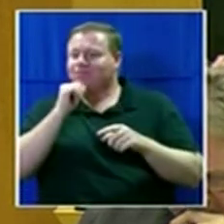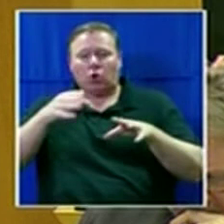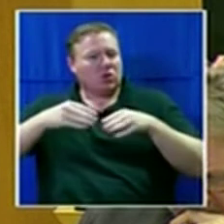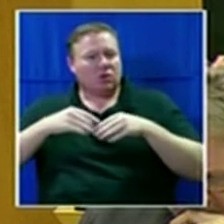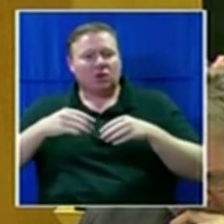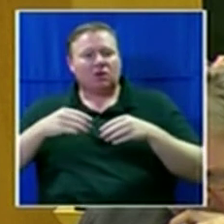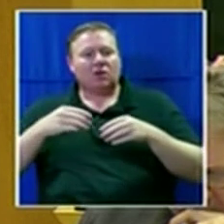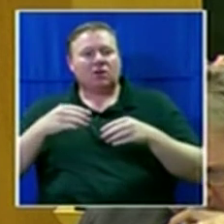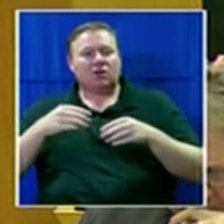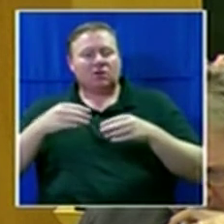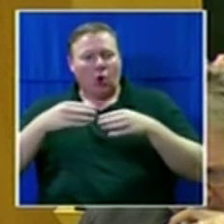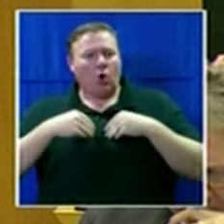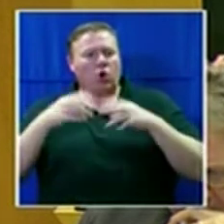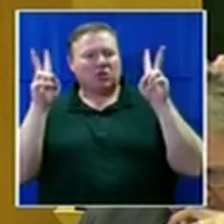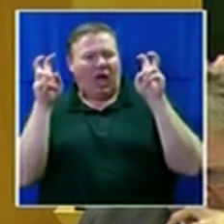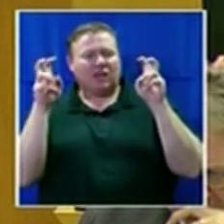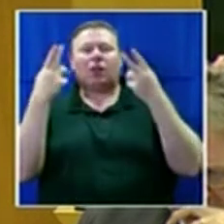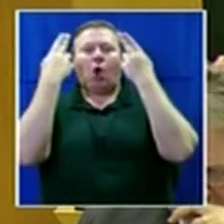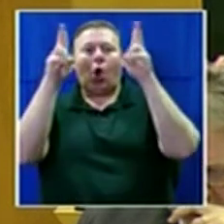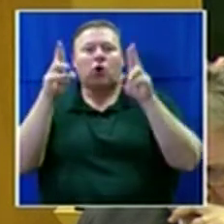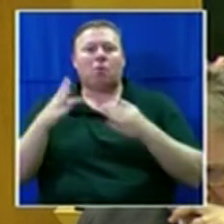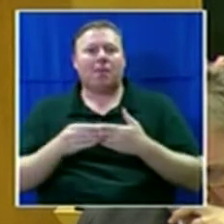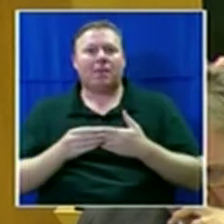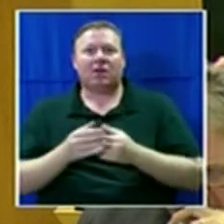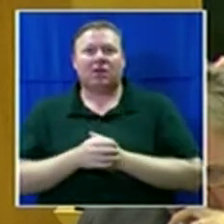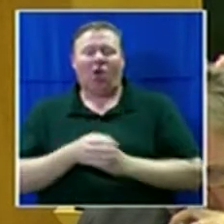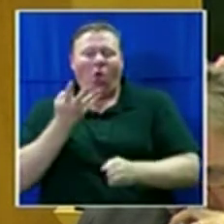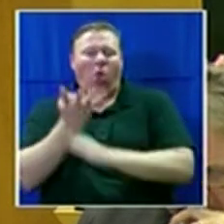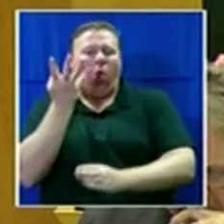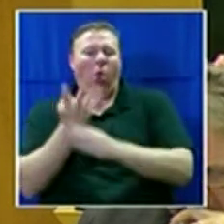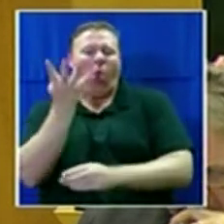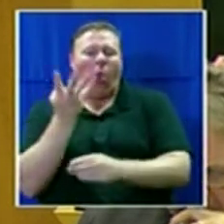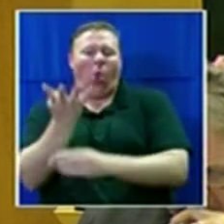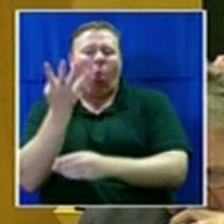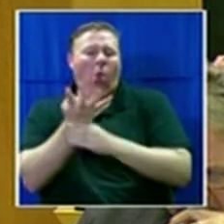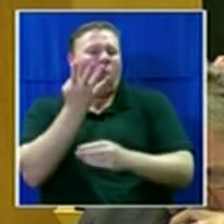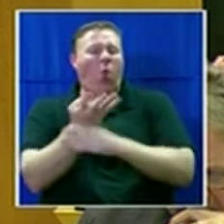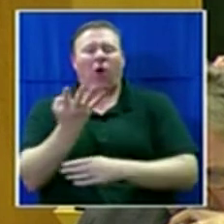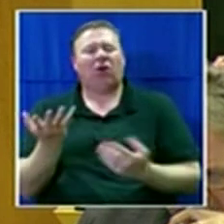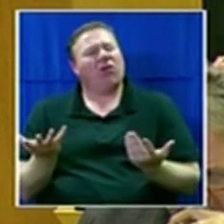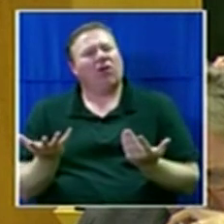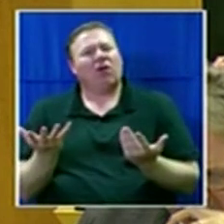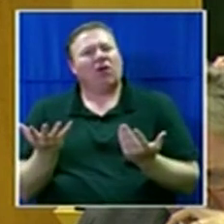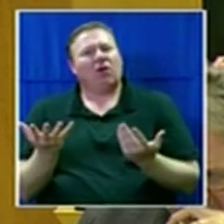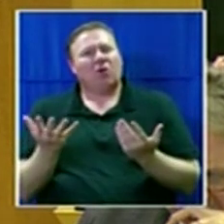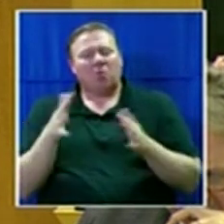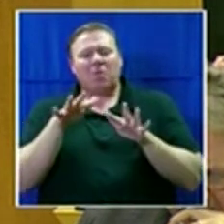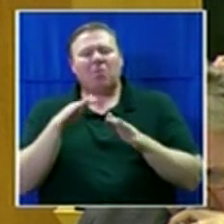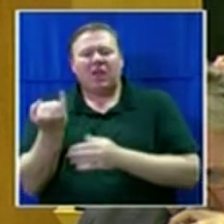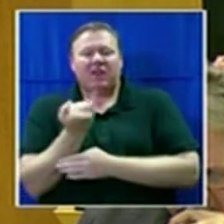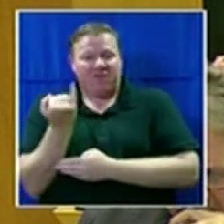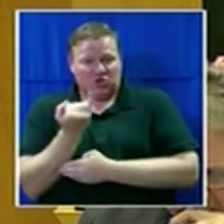title honourable members. I have never quite heard insults being hurled at people in their individual